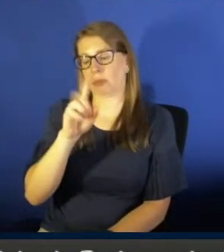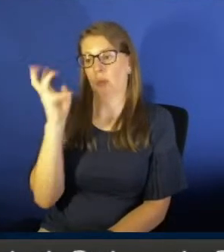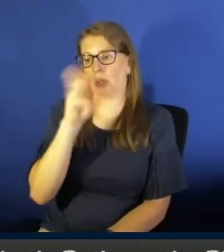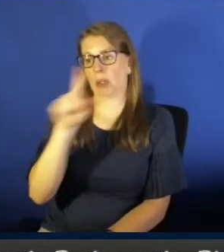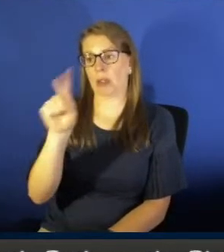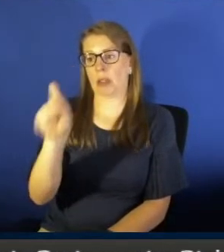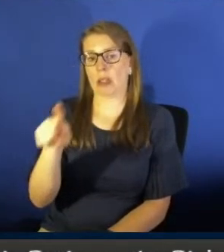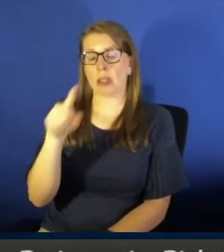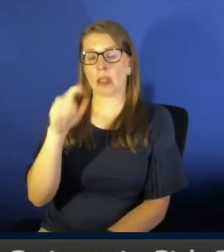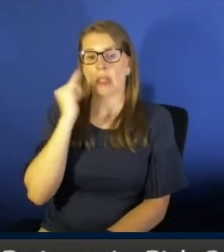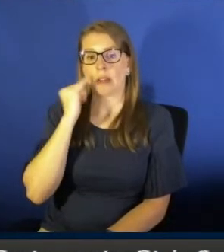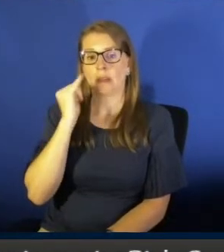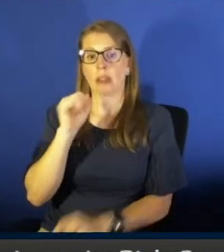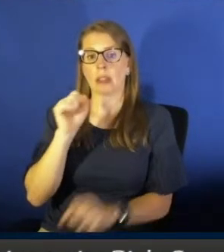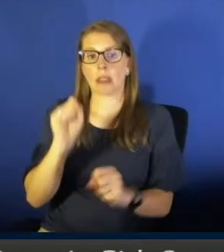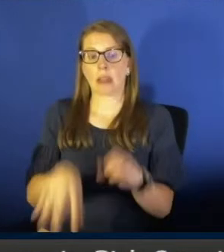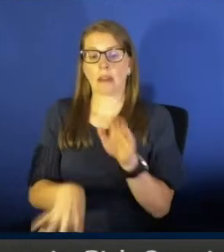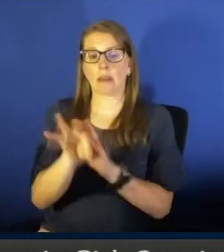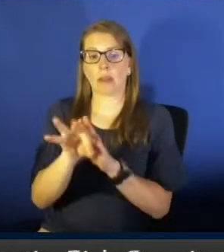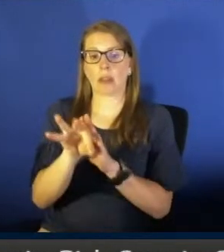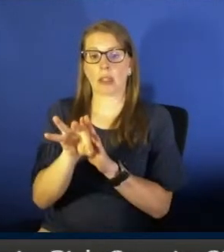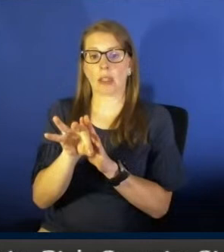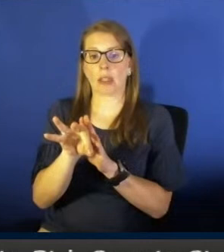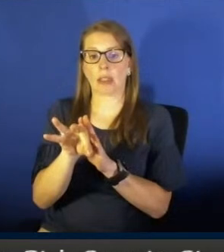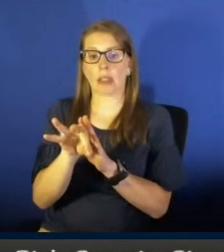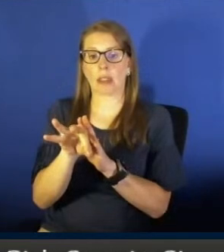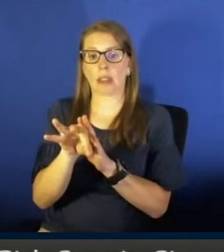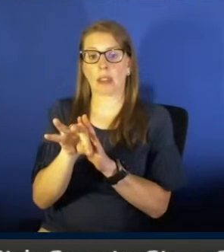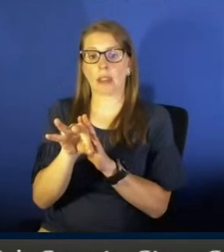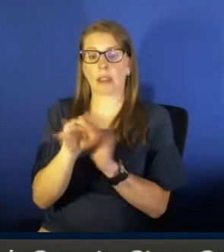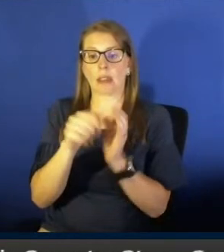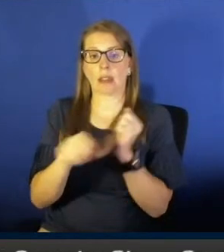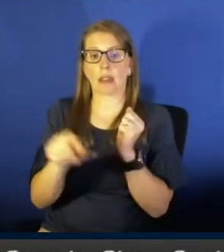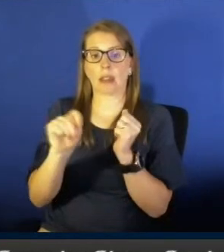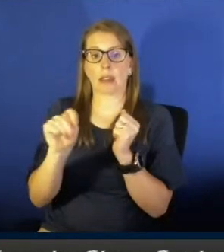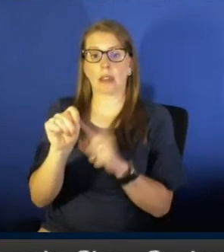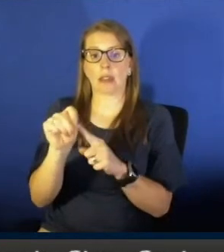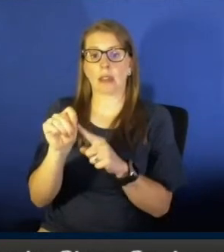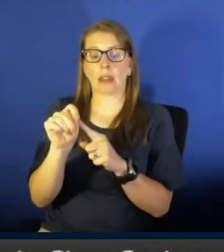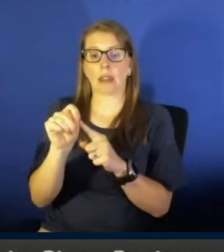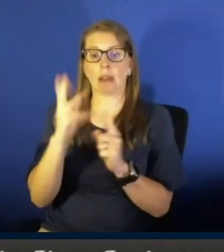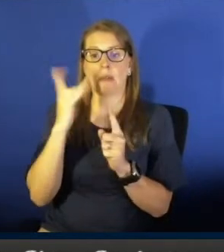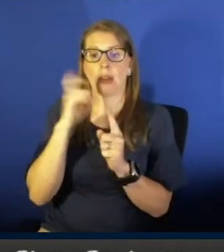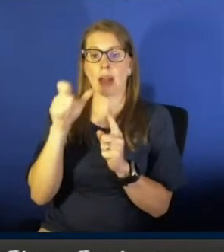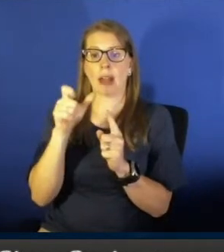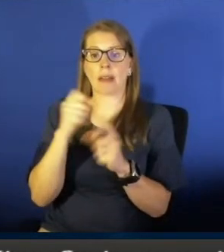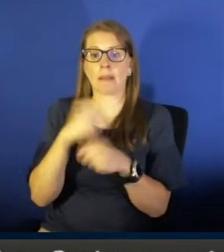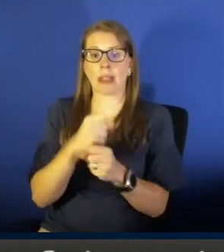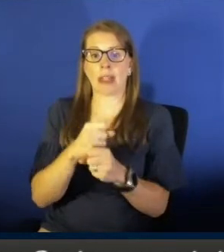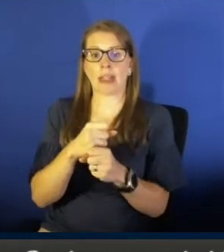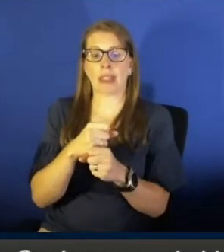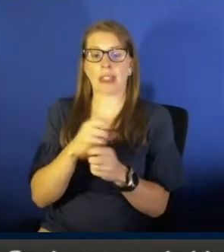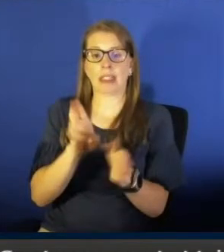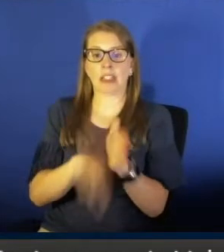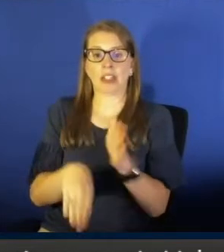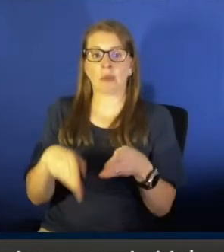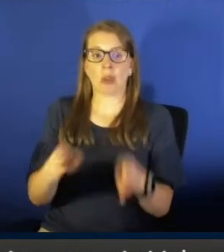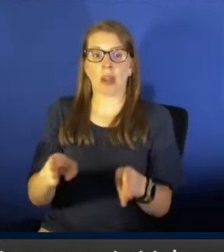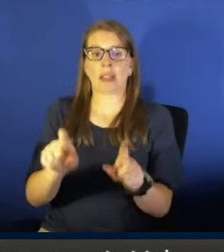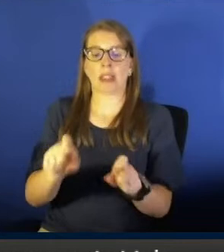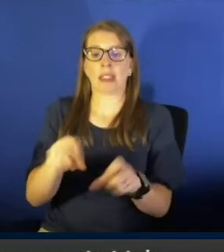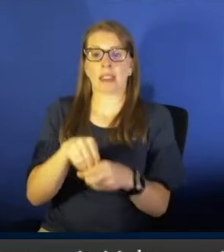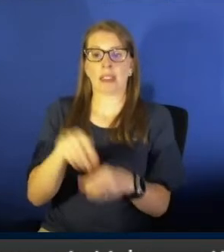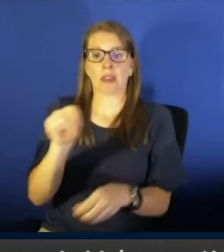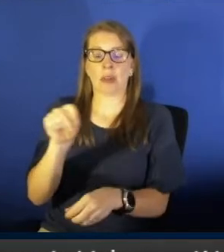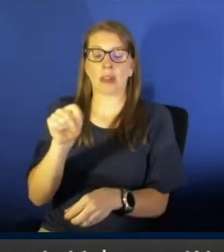wastewater, why can't someone come up with an easy, cheap way to test it in the toilet? Sorry, well, I had to ask. No, it's actually a good